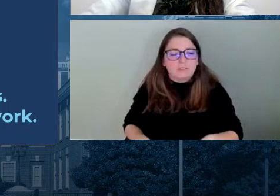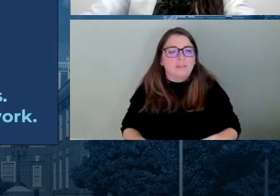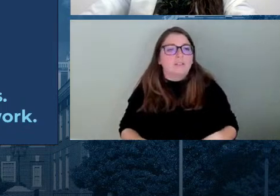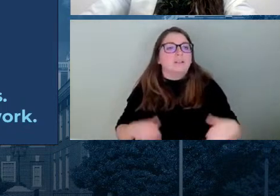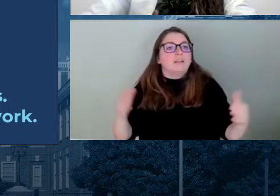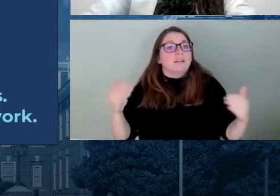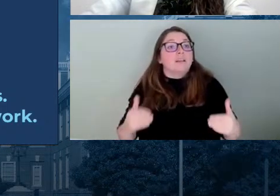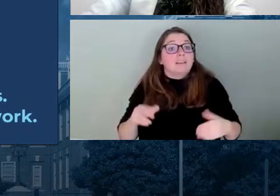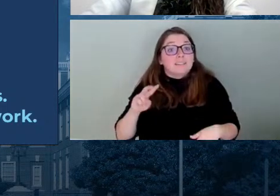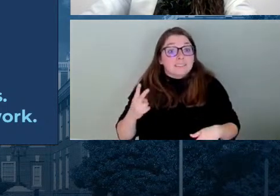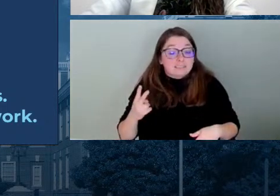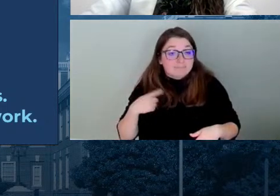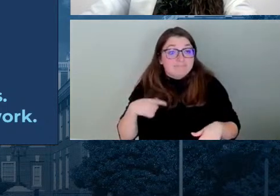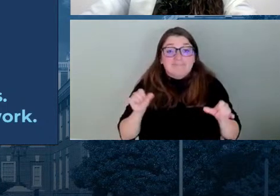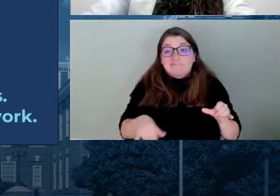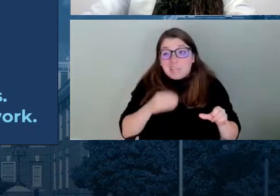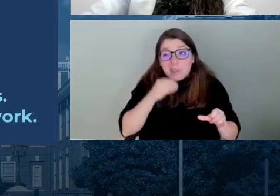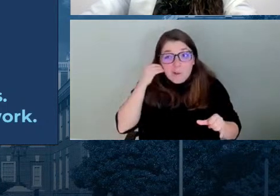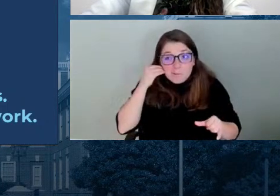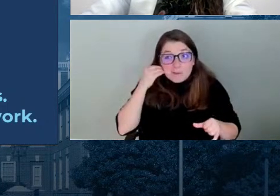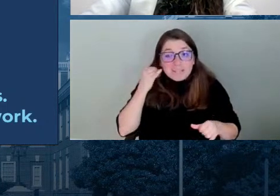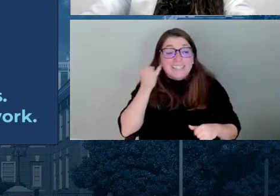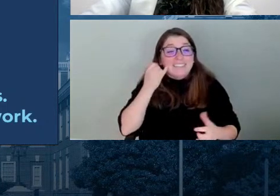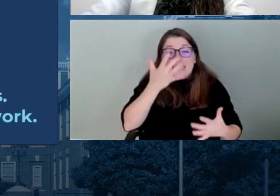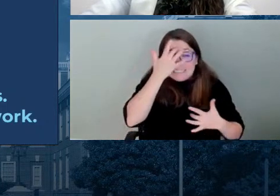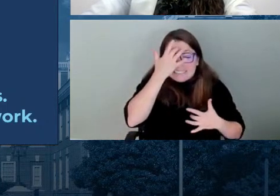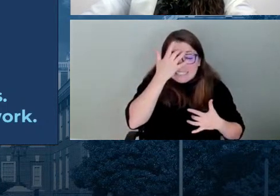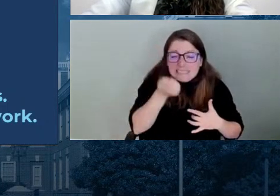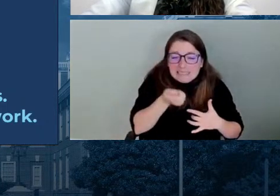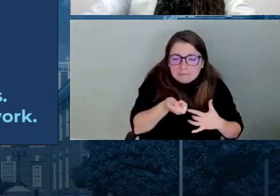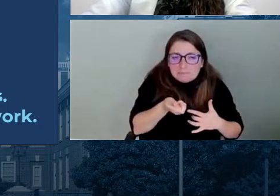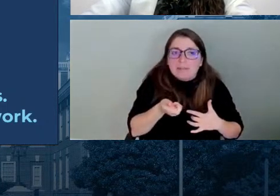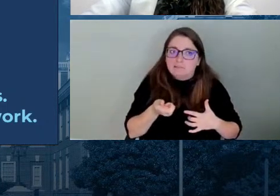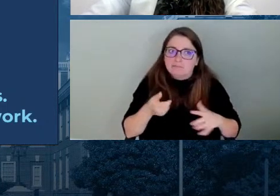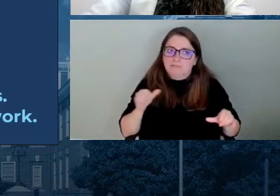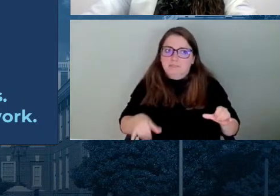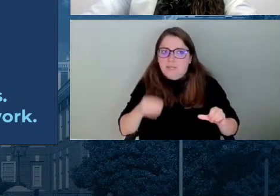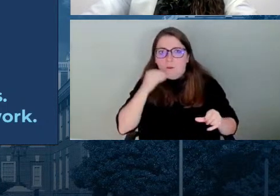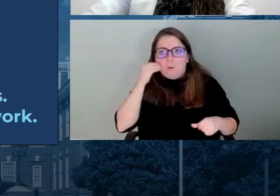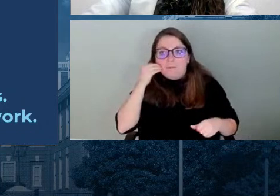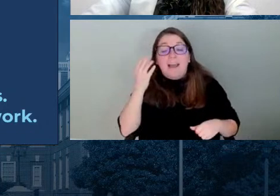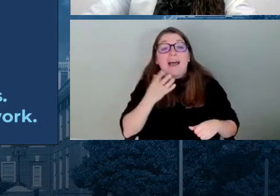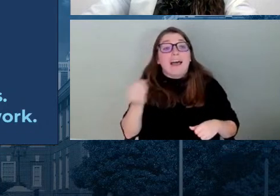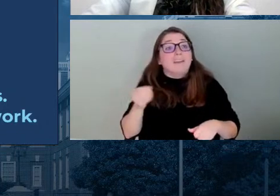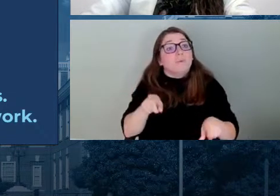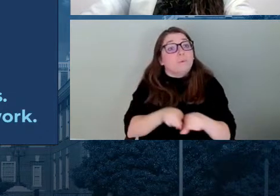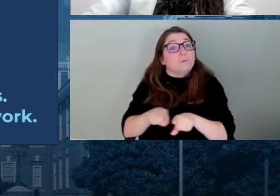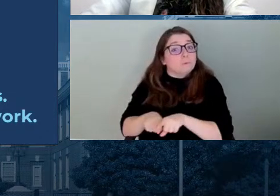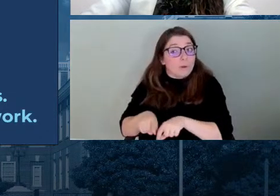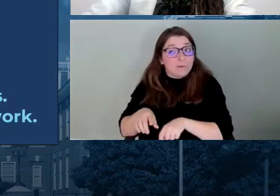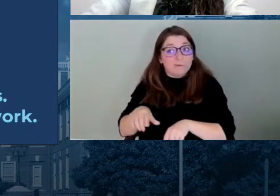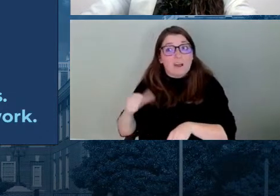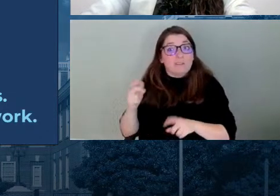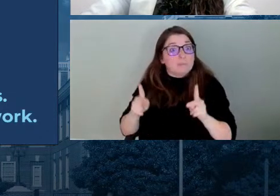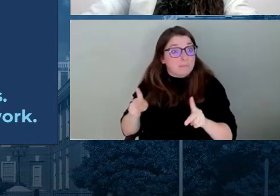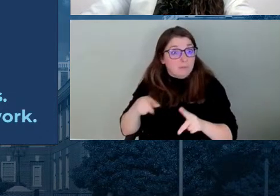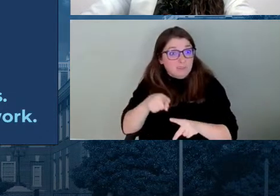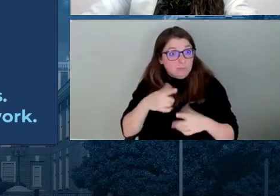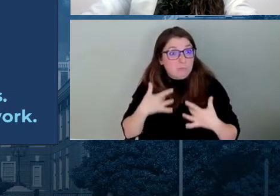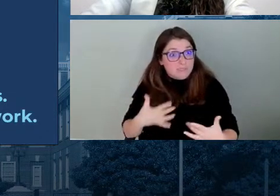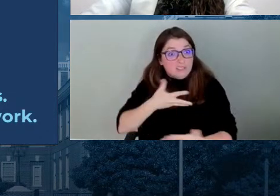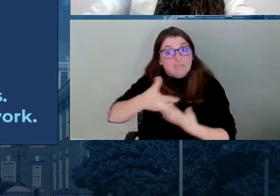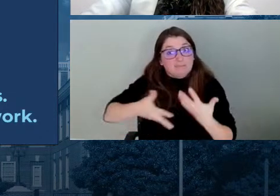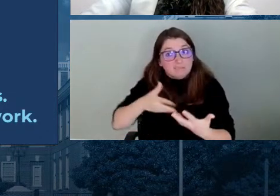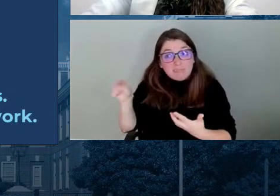You can also let others know that you're feeling sick so they can start to monitor their symptoms as well. Of course, as I mentioned, you can get